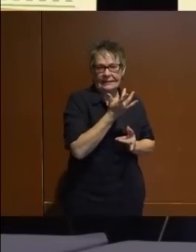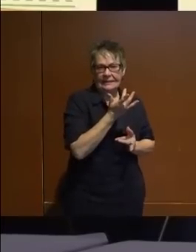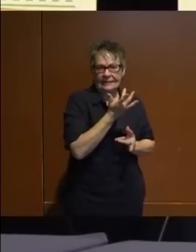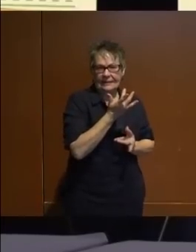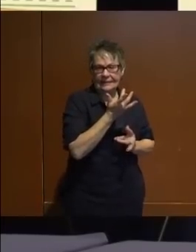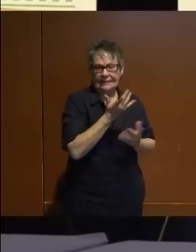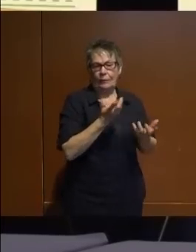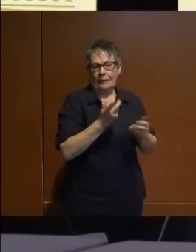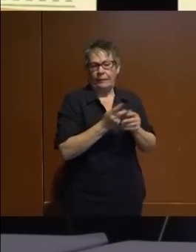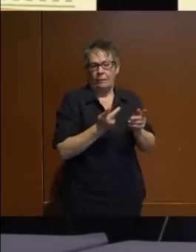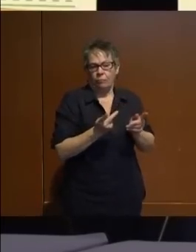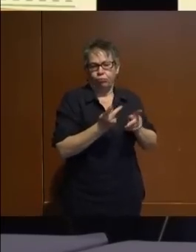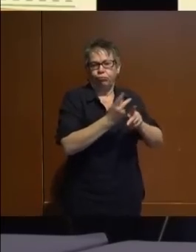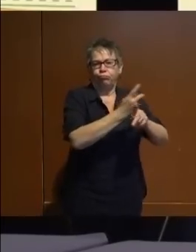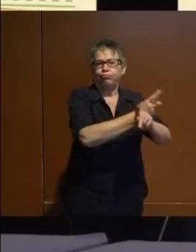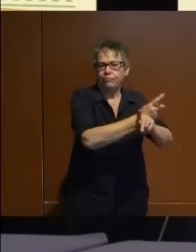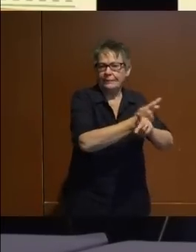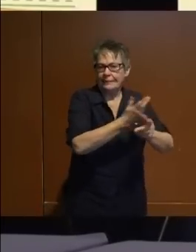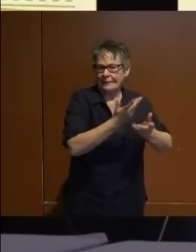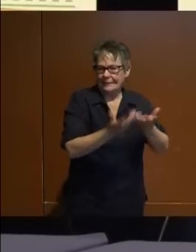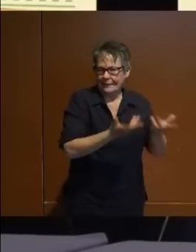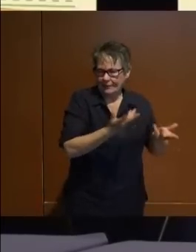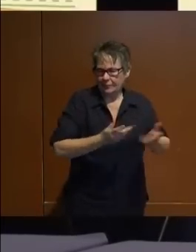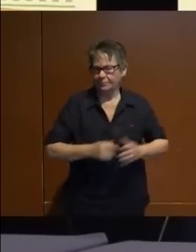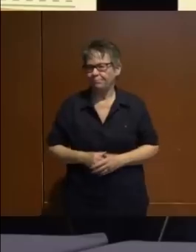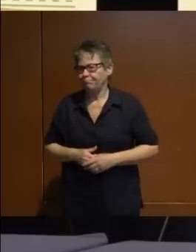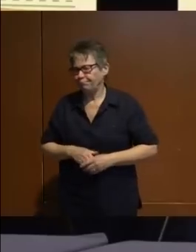As the governor mentioned, today we're reporting